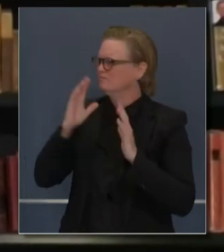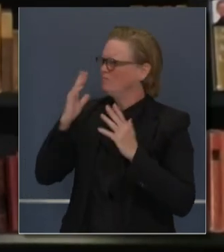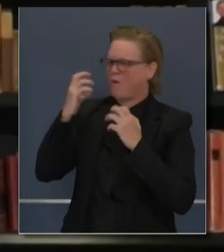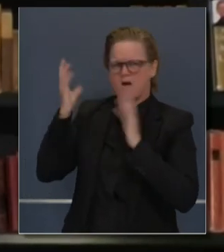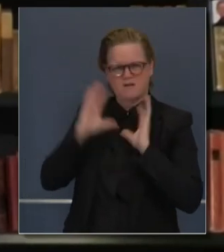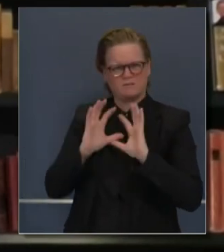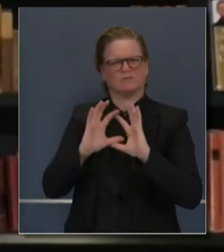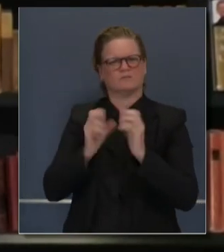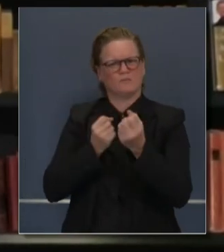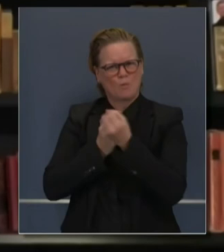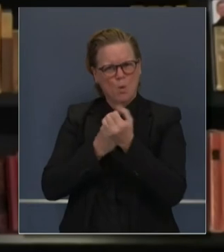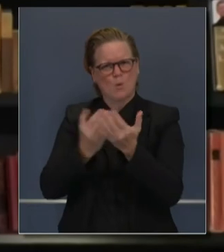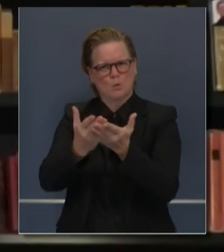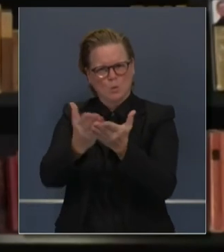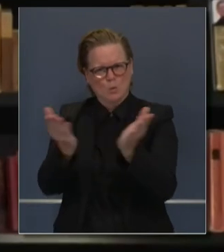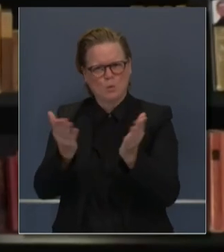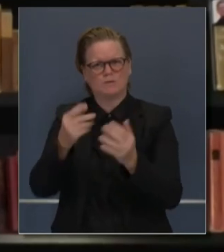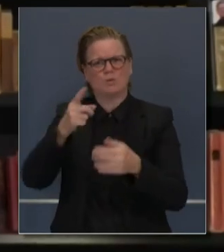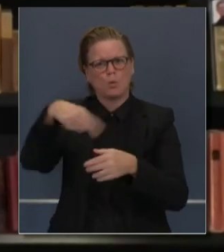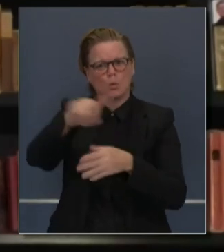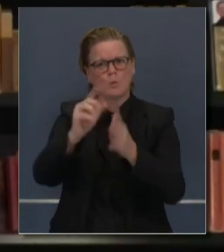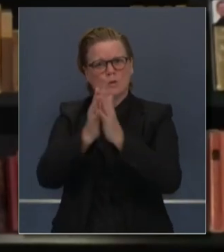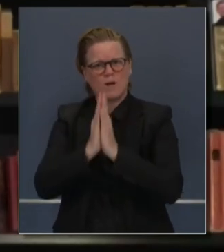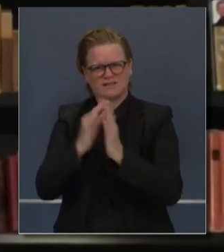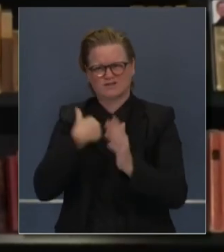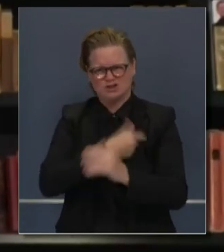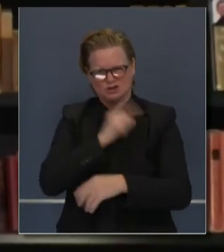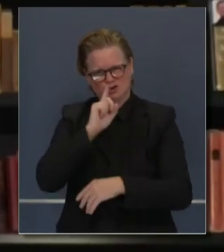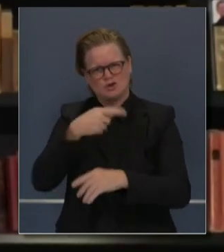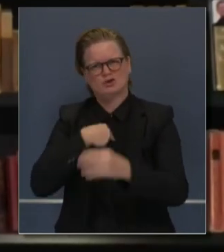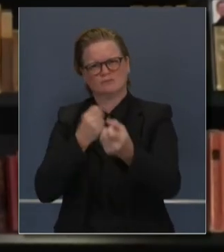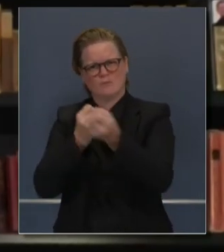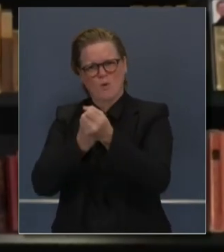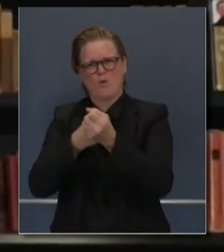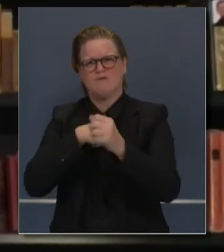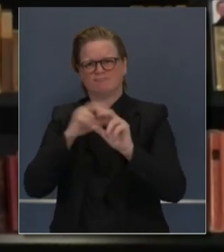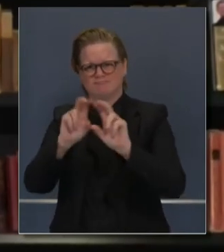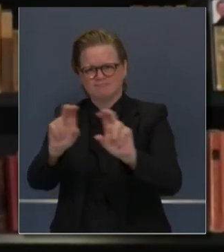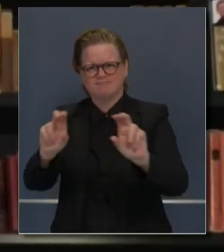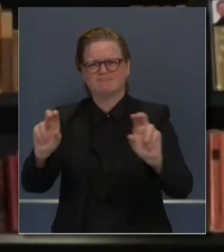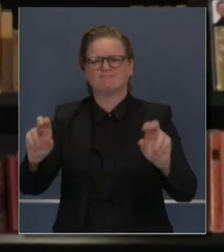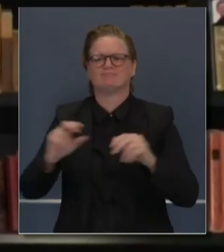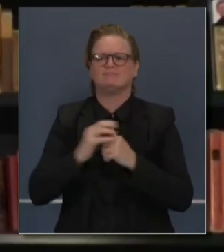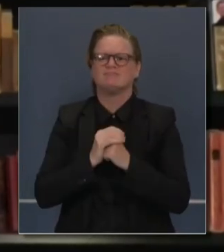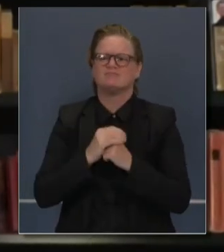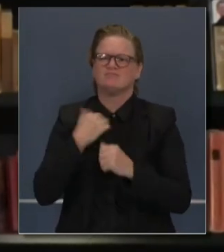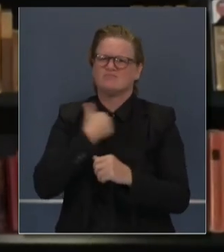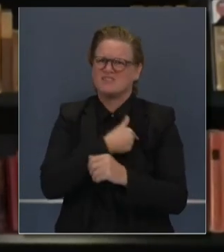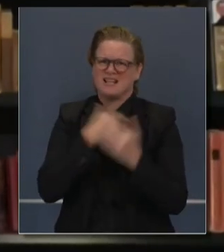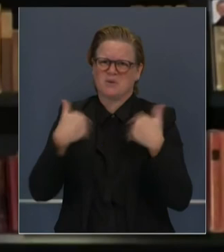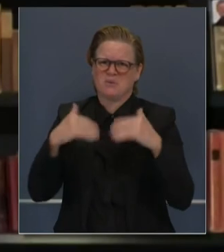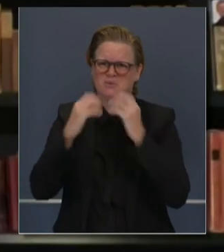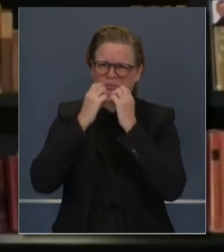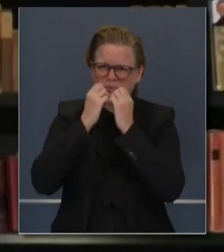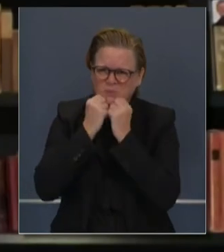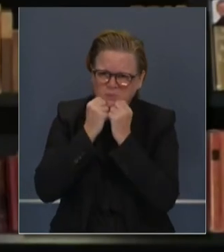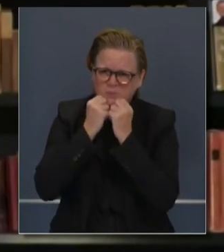and parcel of some of the strategies and efforts to support this critical workforce. But absolutely right, and I